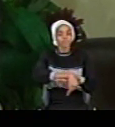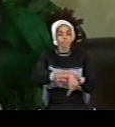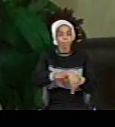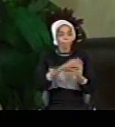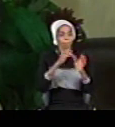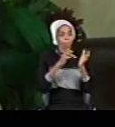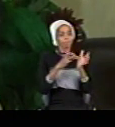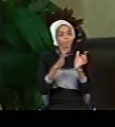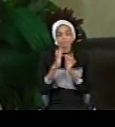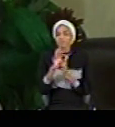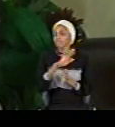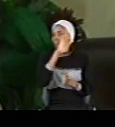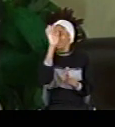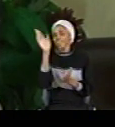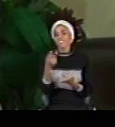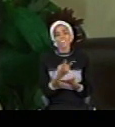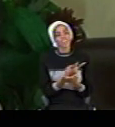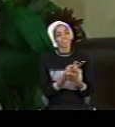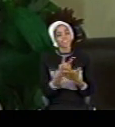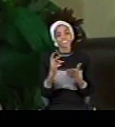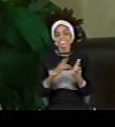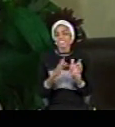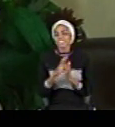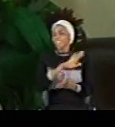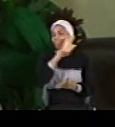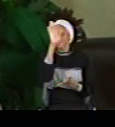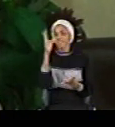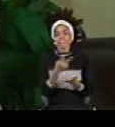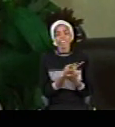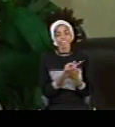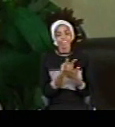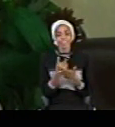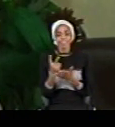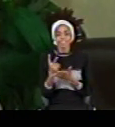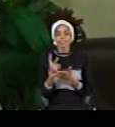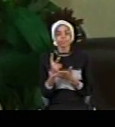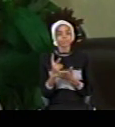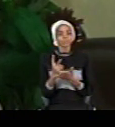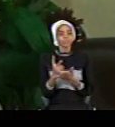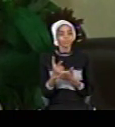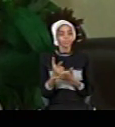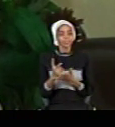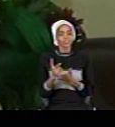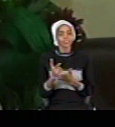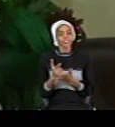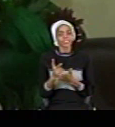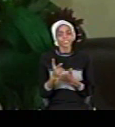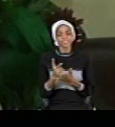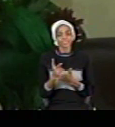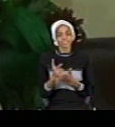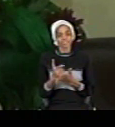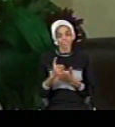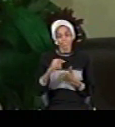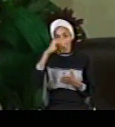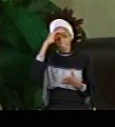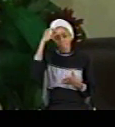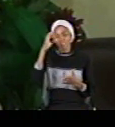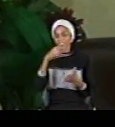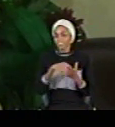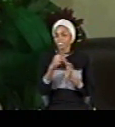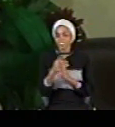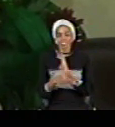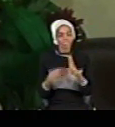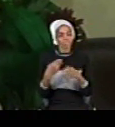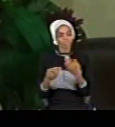Jesus never fails, Jesus never fails. A man of the world may let you down, but